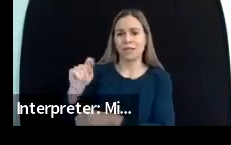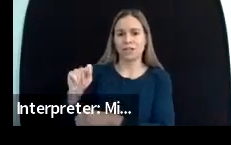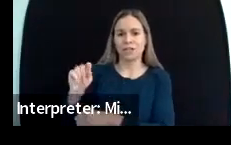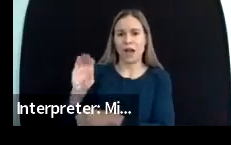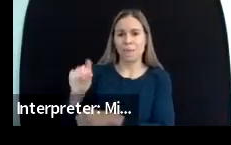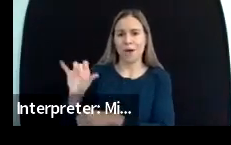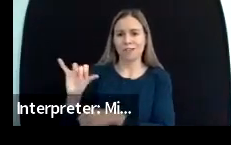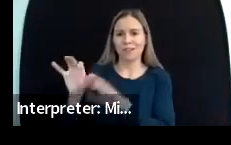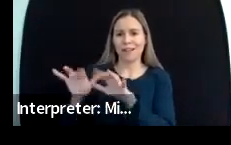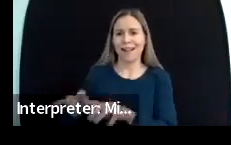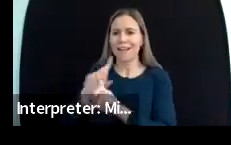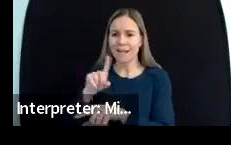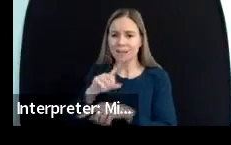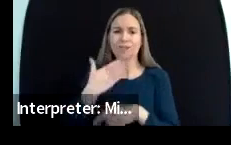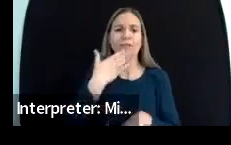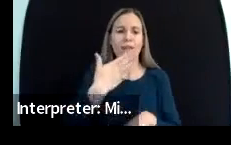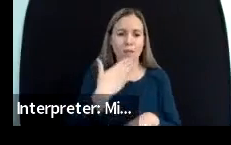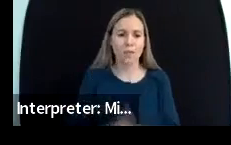with some answers, which is great.